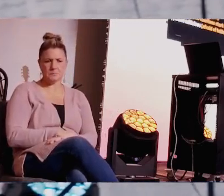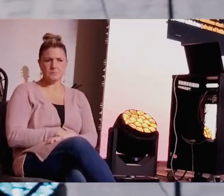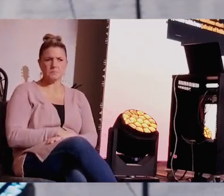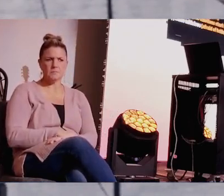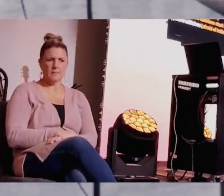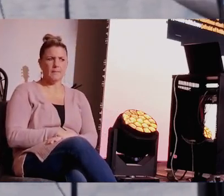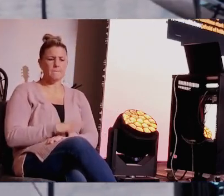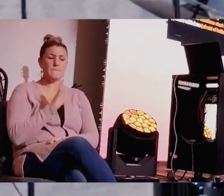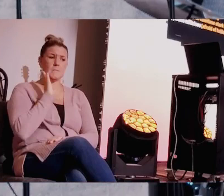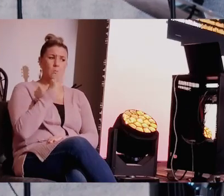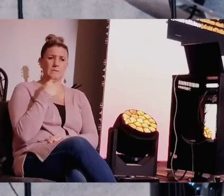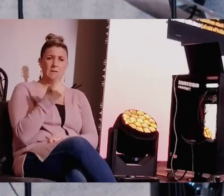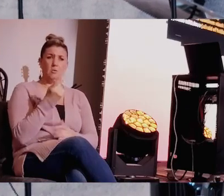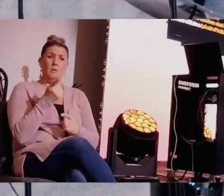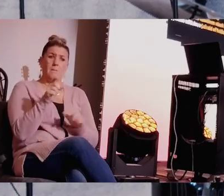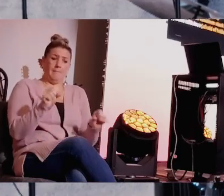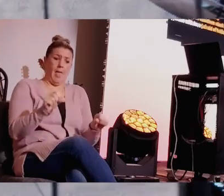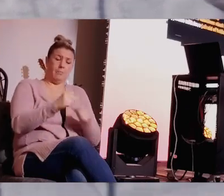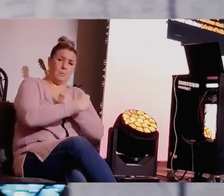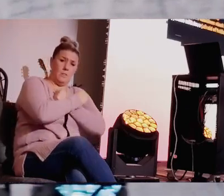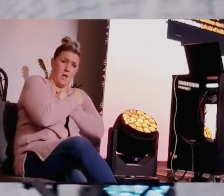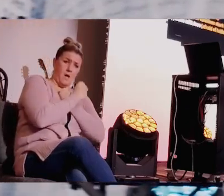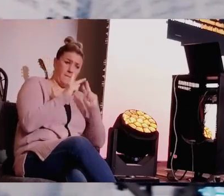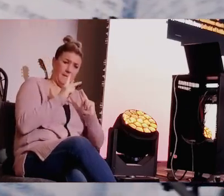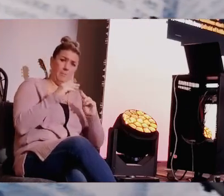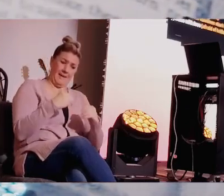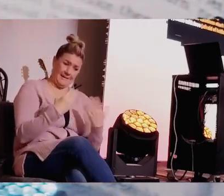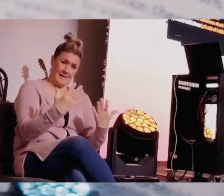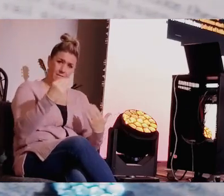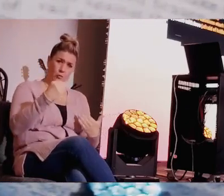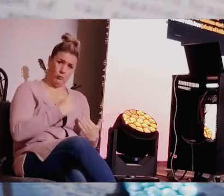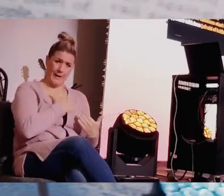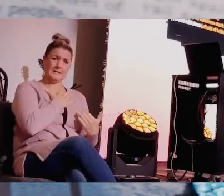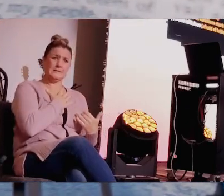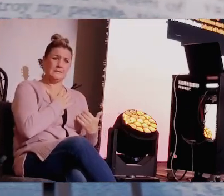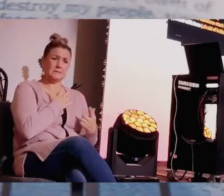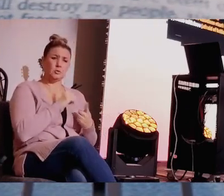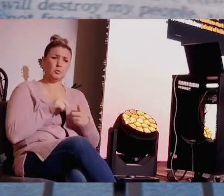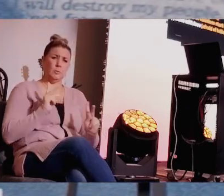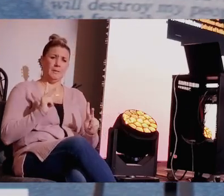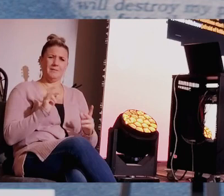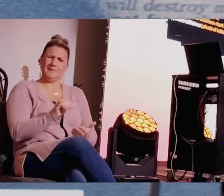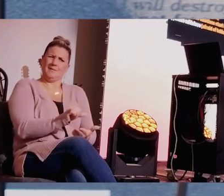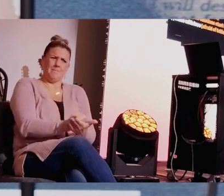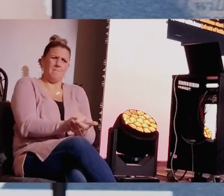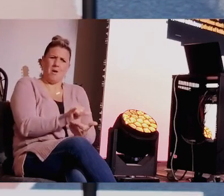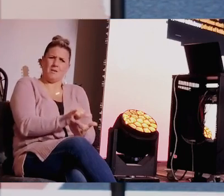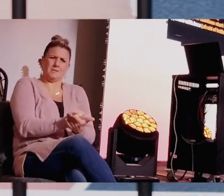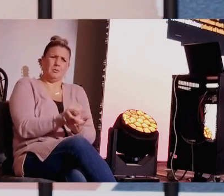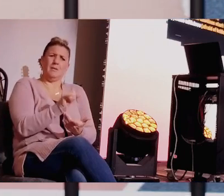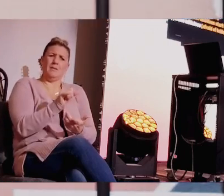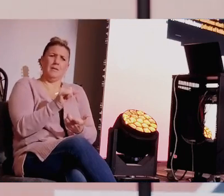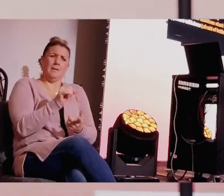I can tell you one of the things, too, to love people and to give grace to people is impossible if you've not received